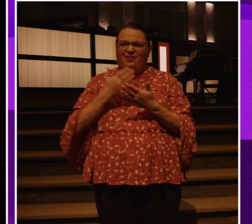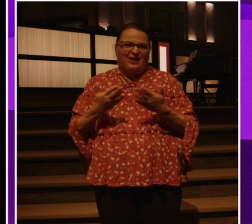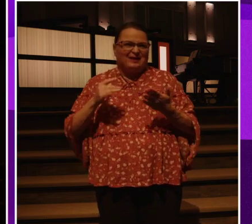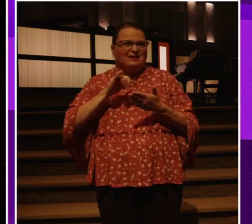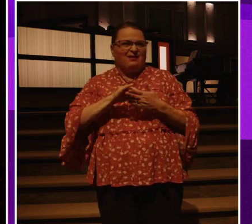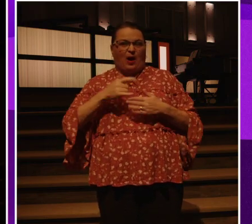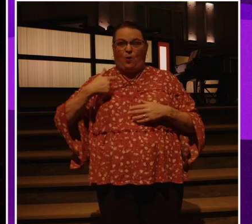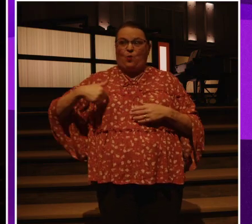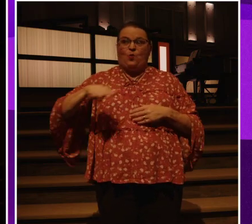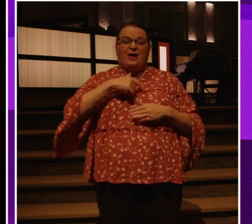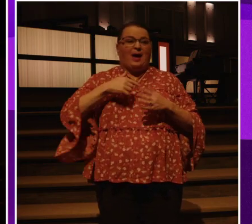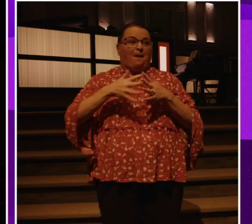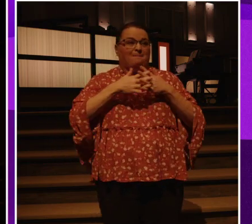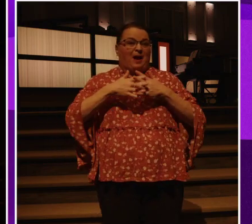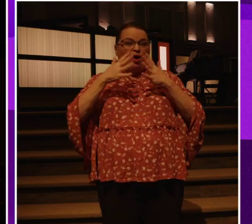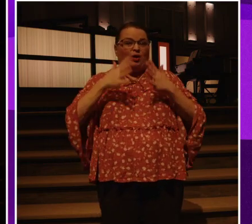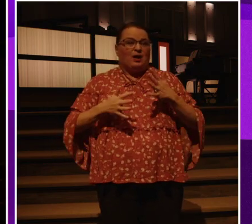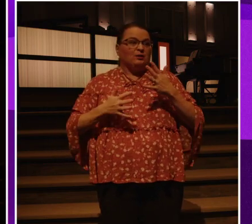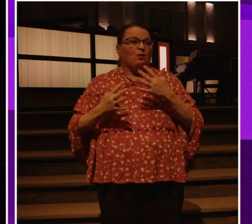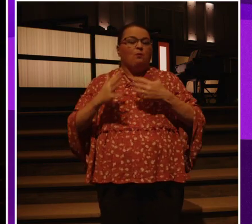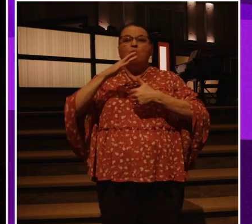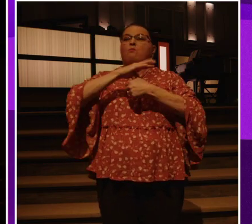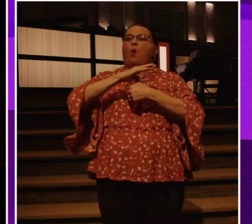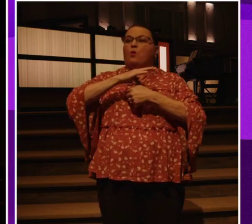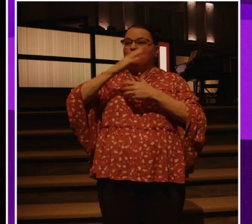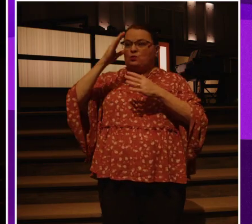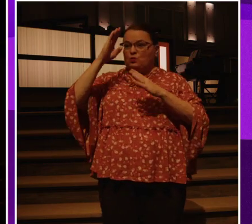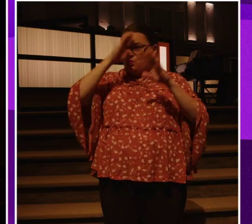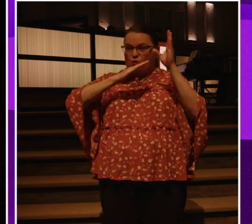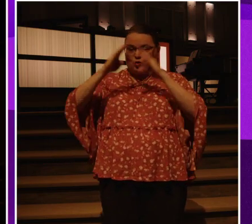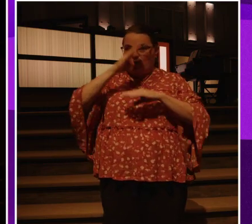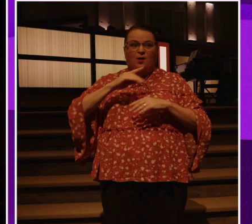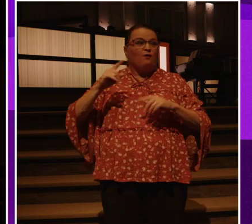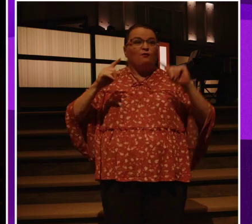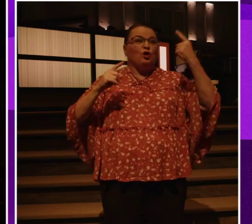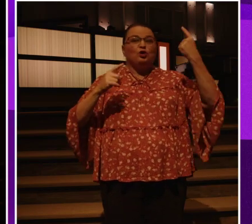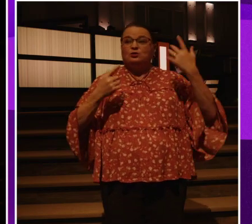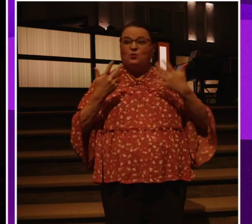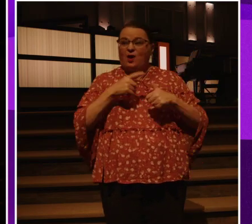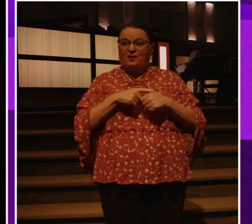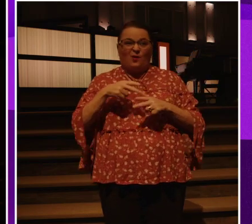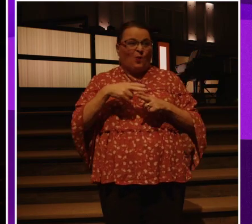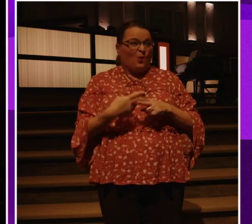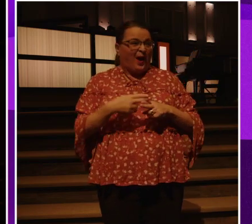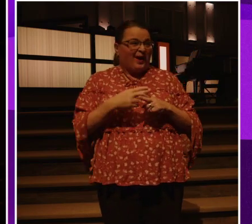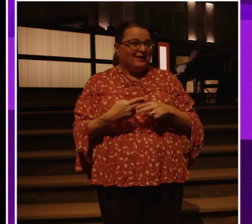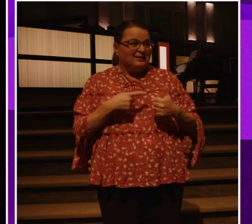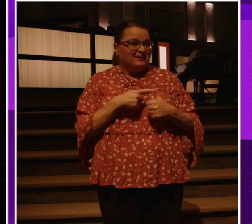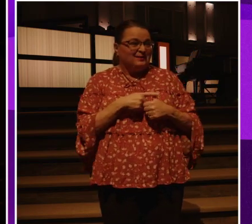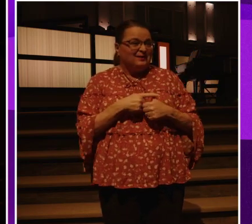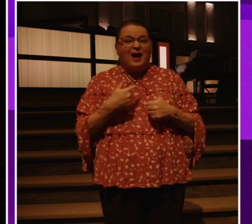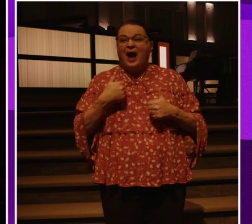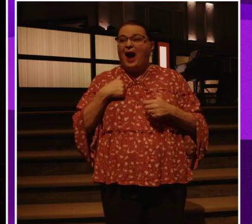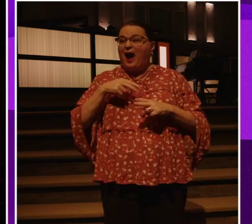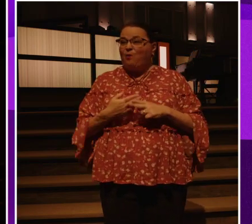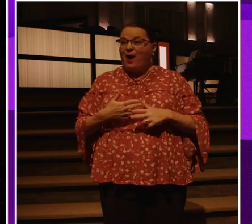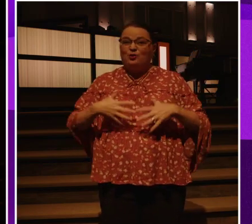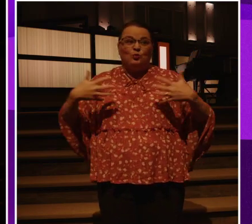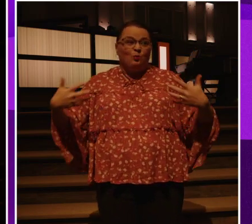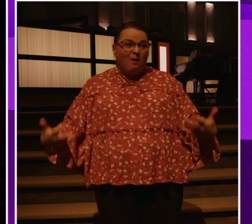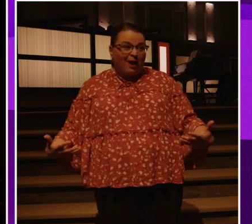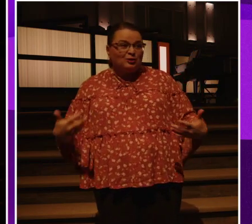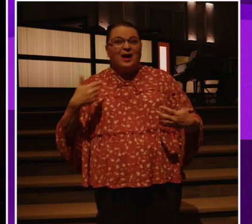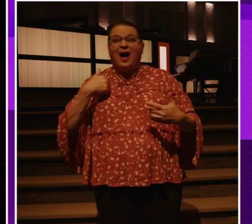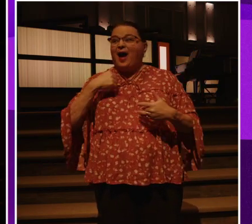worry about the most. Weight came in number 1. I don't weigh enough. Oh my, I